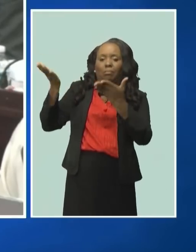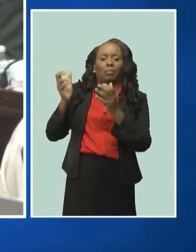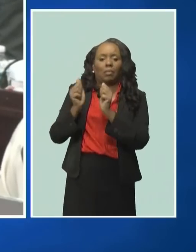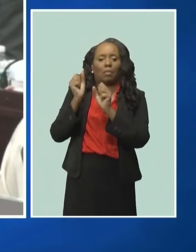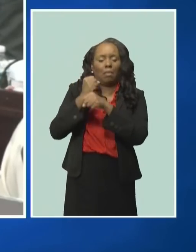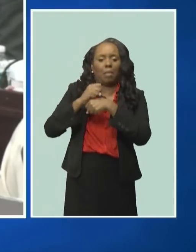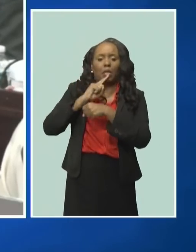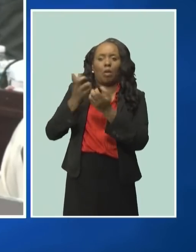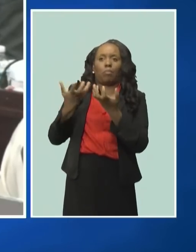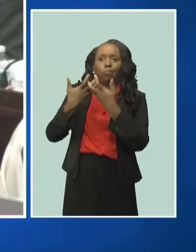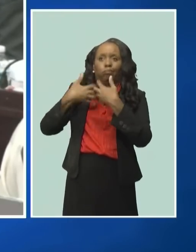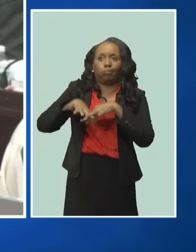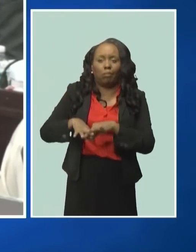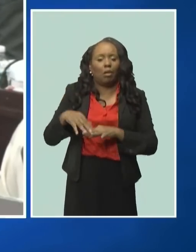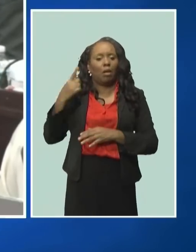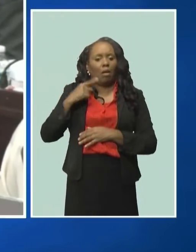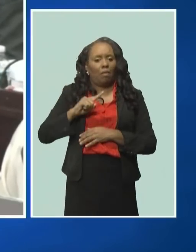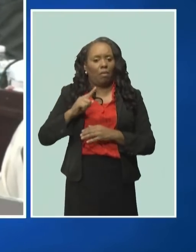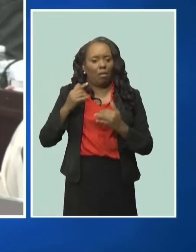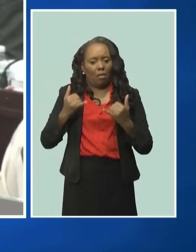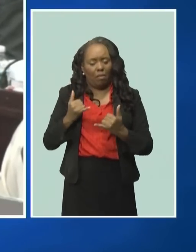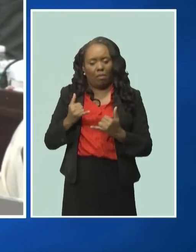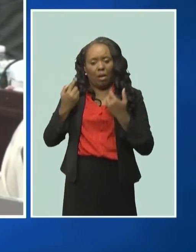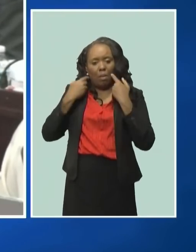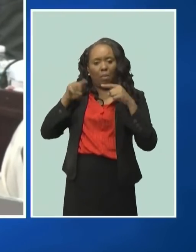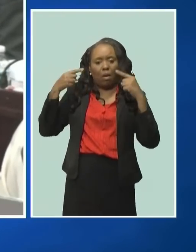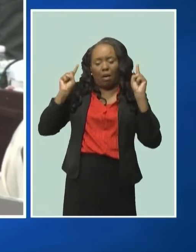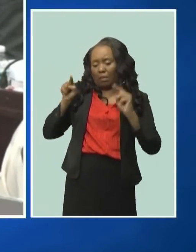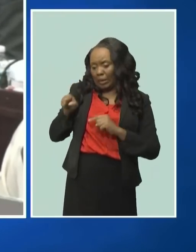what we are hoping to achieve at the Scotland District.